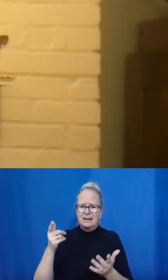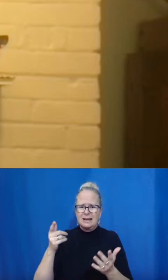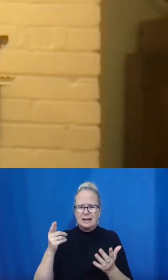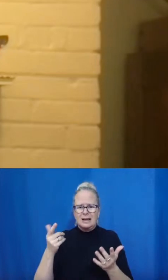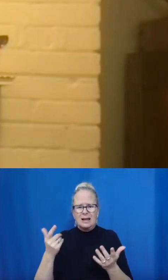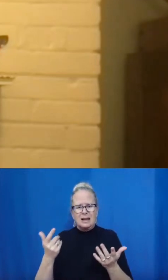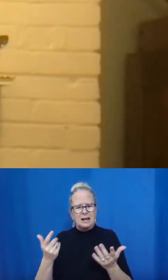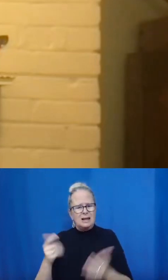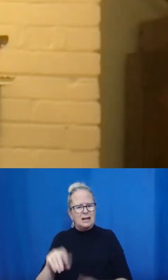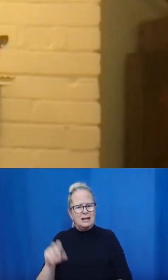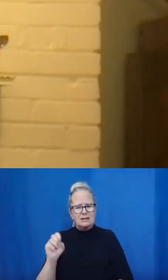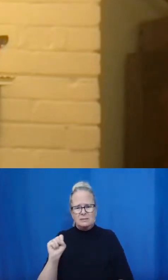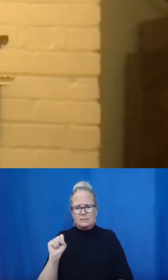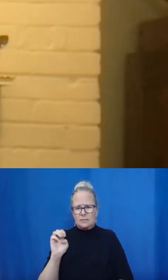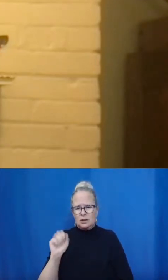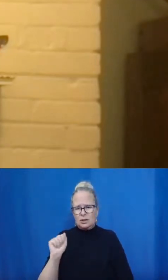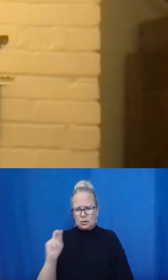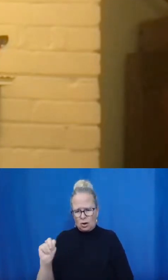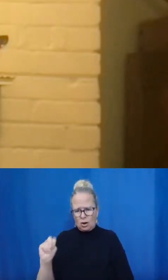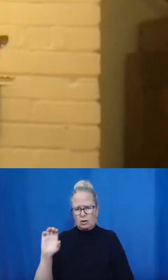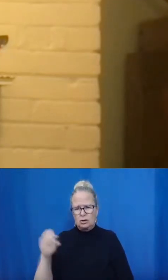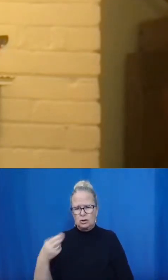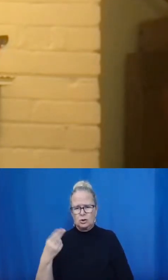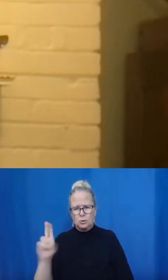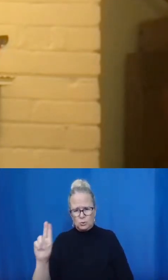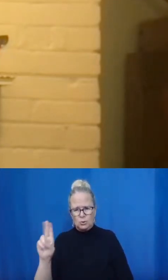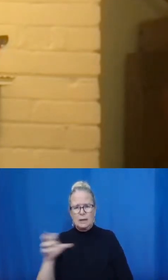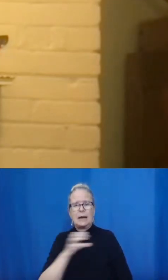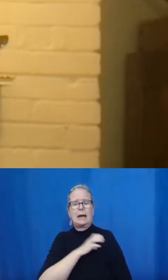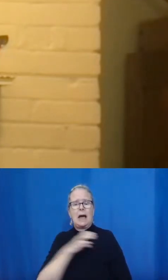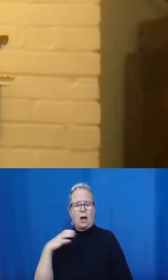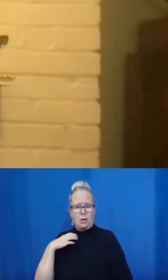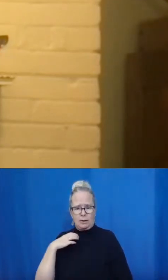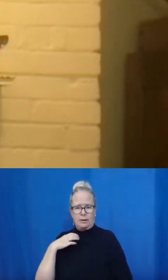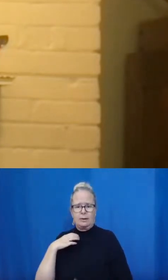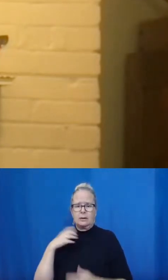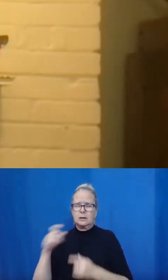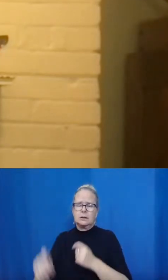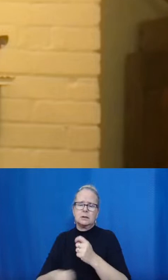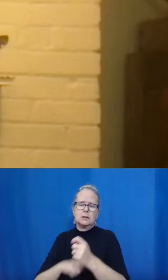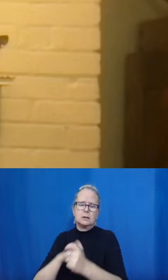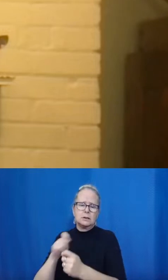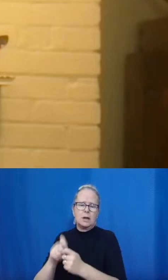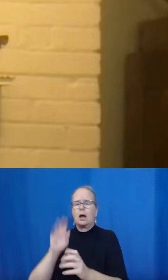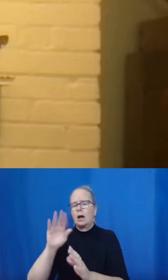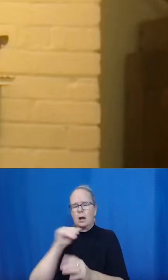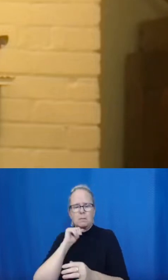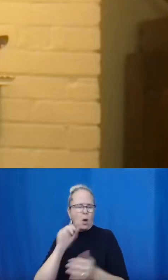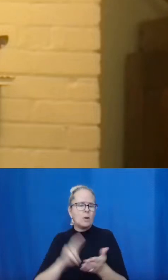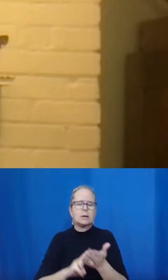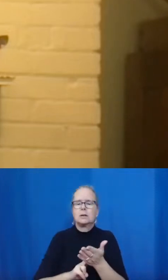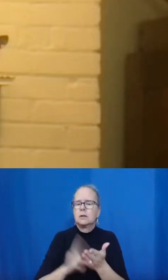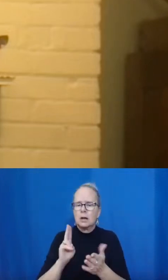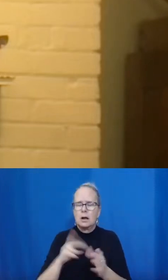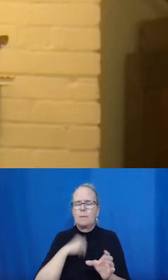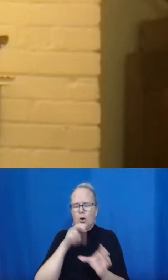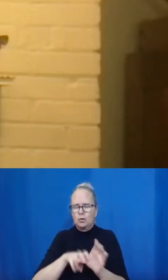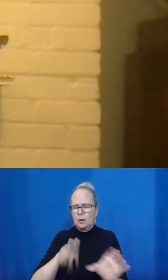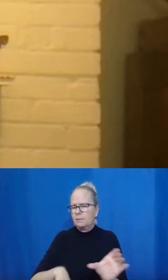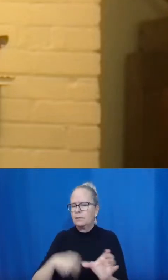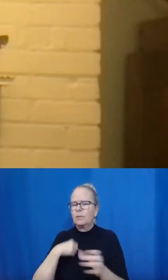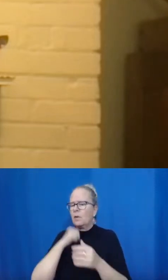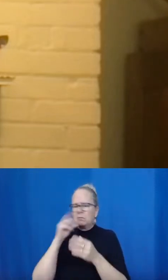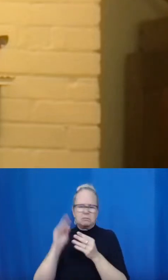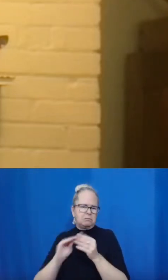see Councillor Sean Chu today saying the exact same thing. I will not resign. I will not take responsibility for my actions. What is